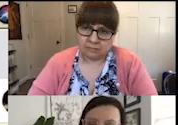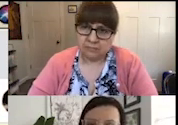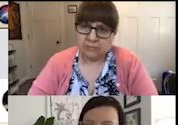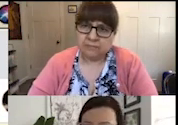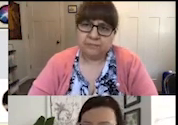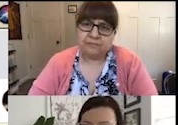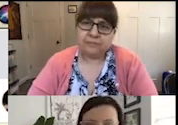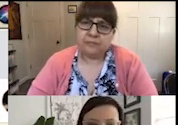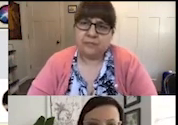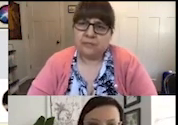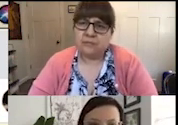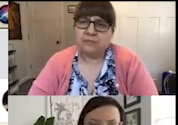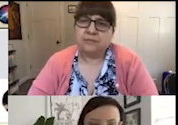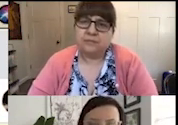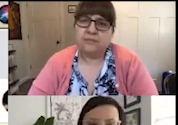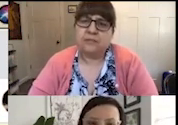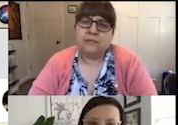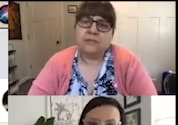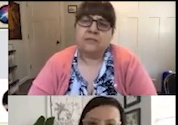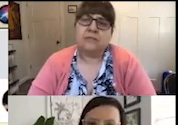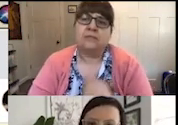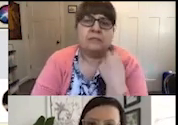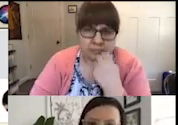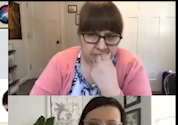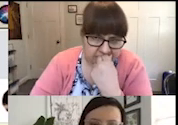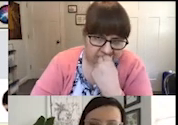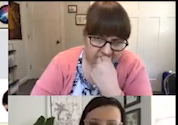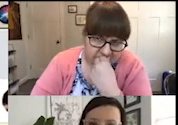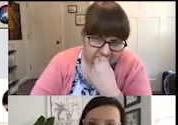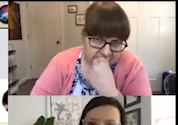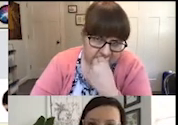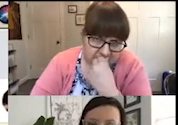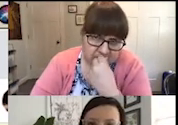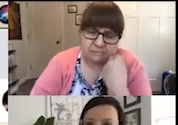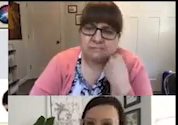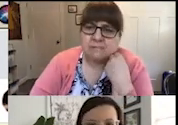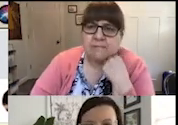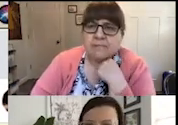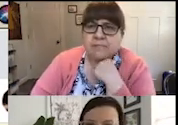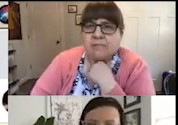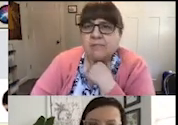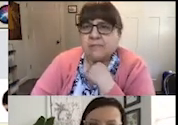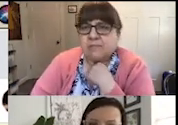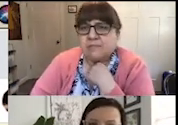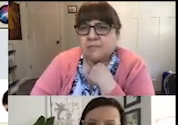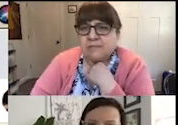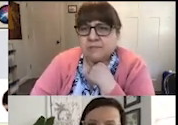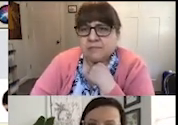discuss for the next 10 minutes. So I don't know, what do you all want to say about, you know, terminology